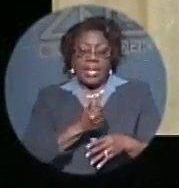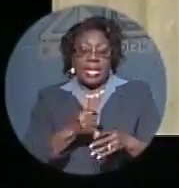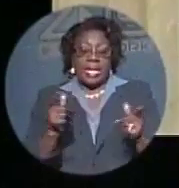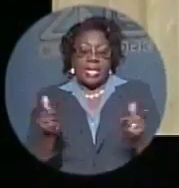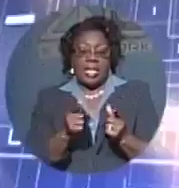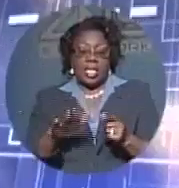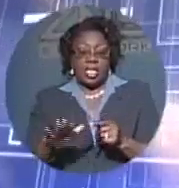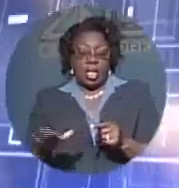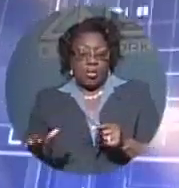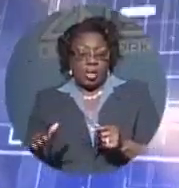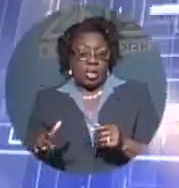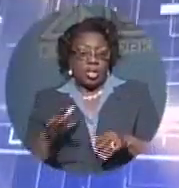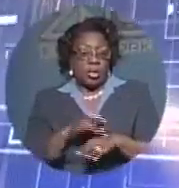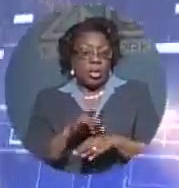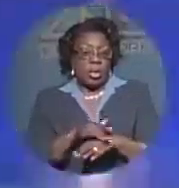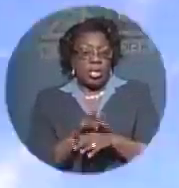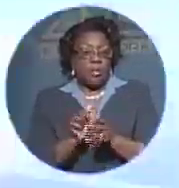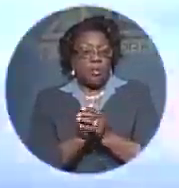1%.